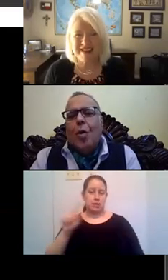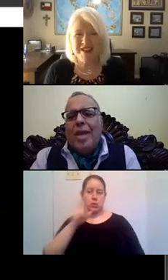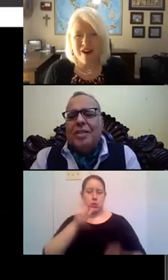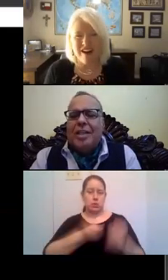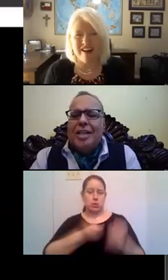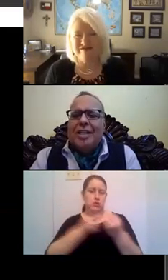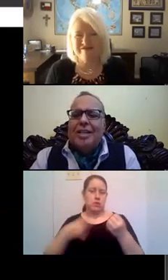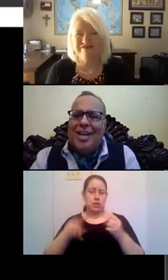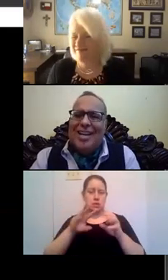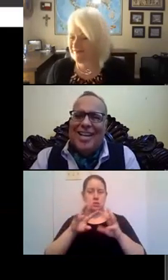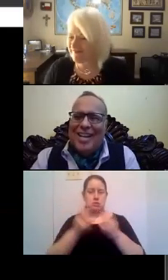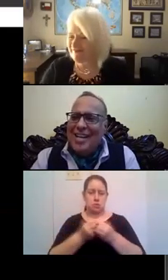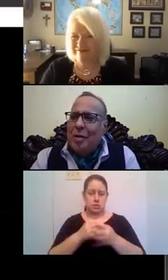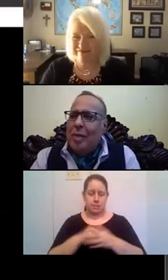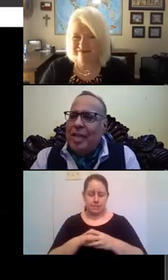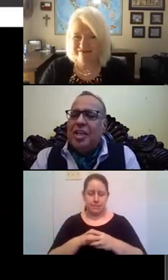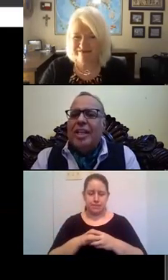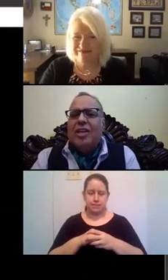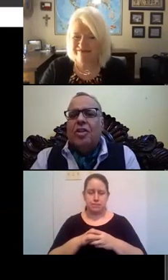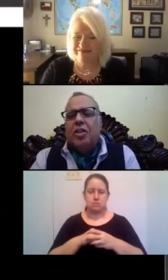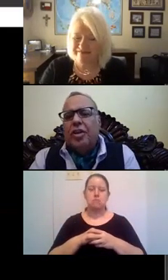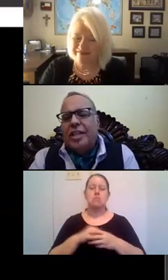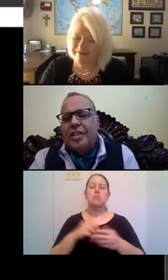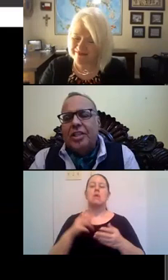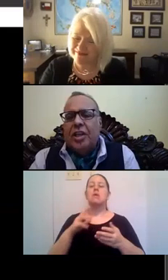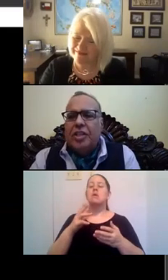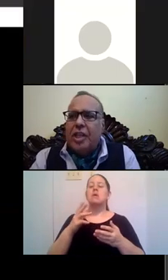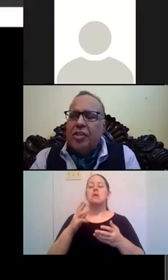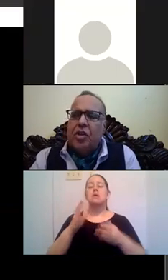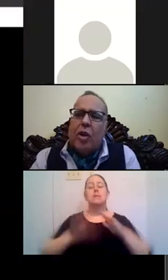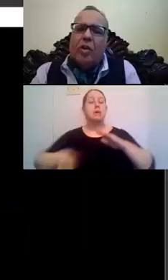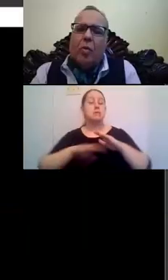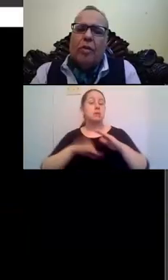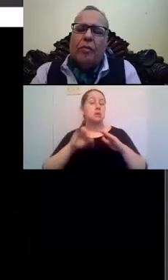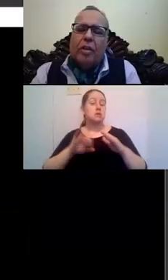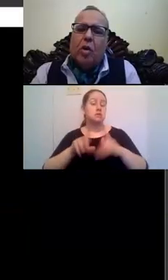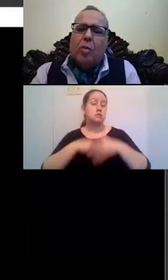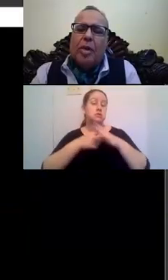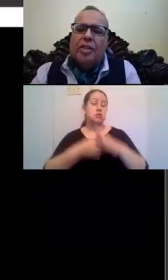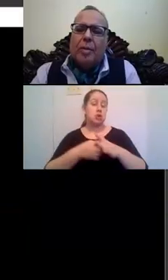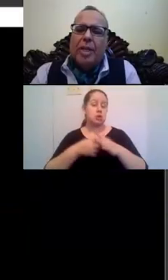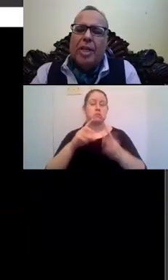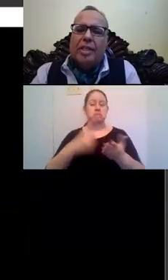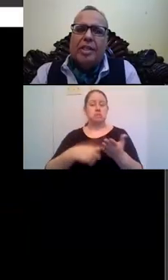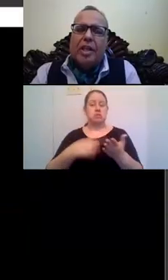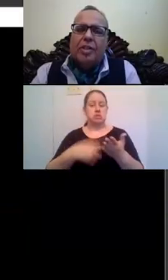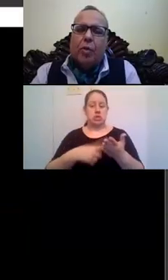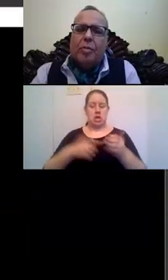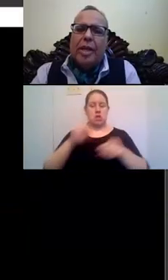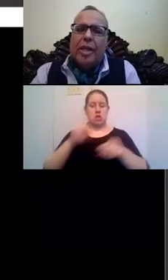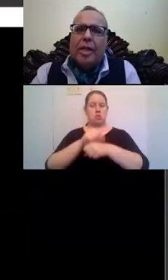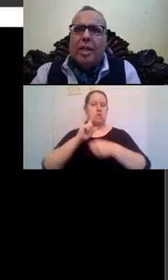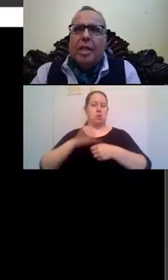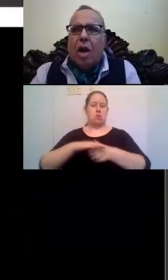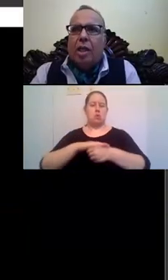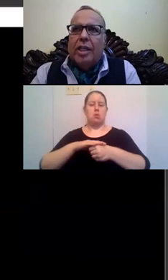Well, yes, you are. Basically, it all started as a discussion. As you know, I work for the local bus company. In discussion with